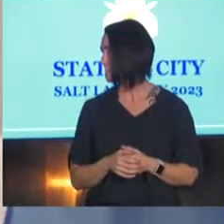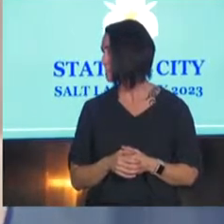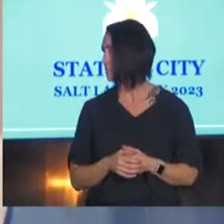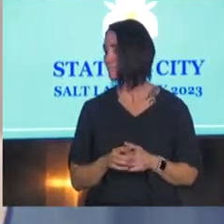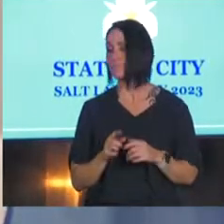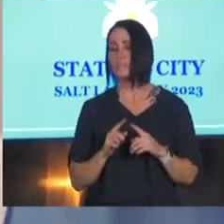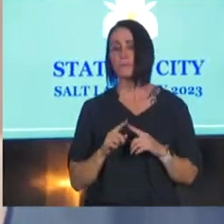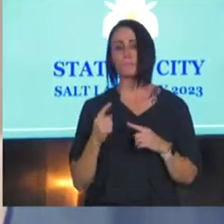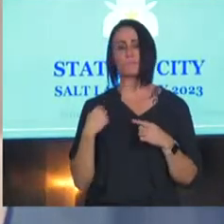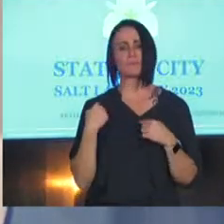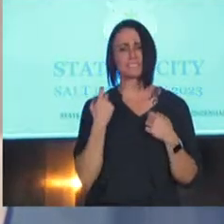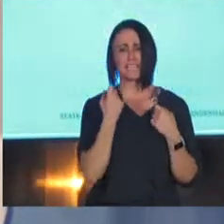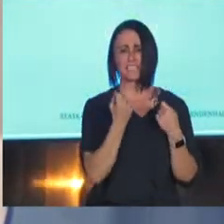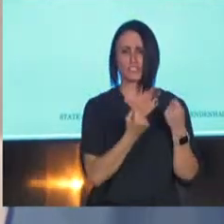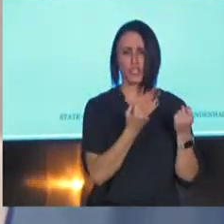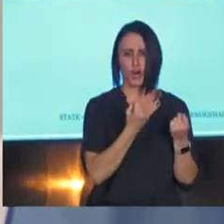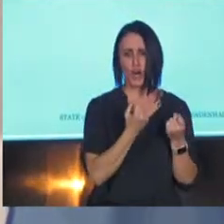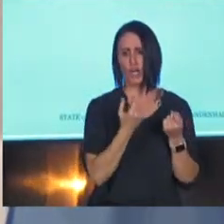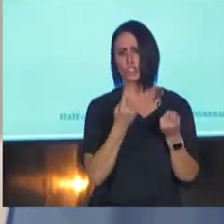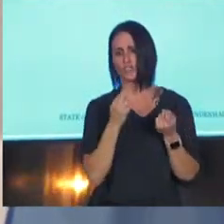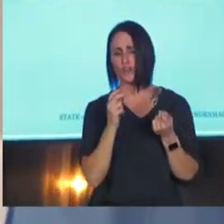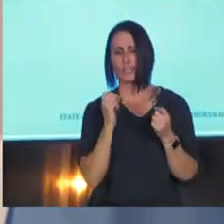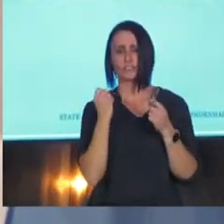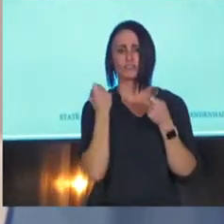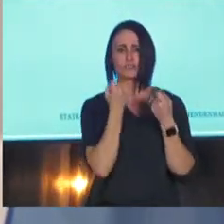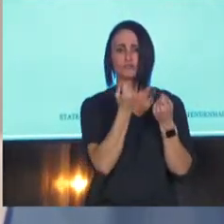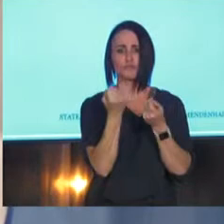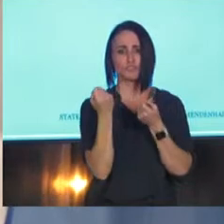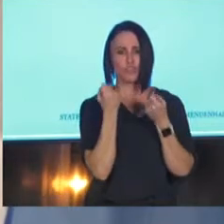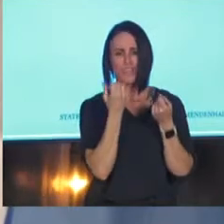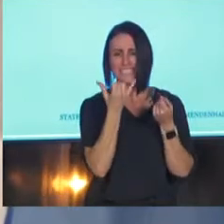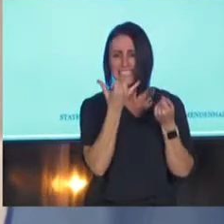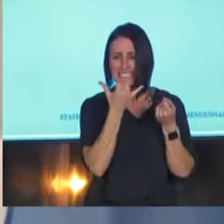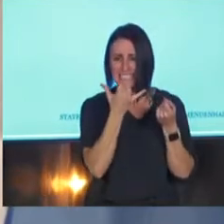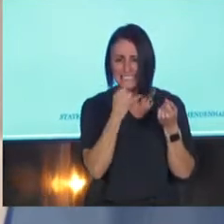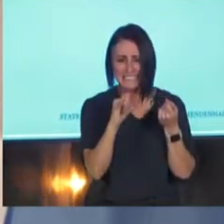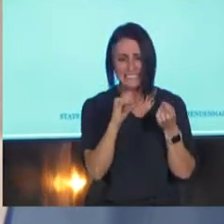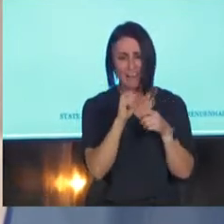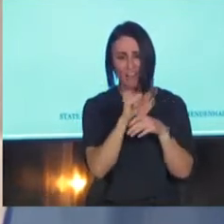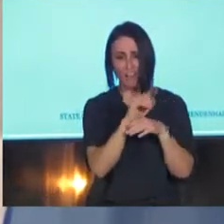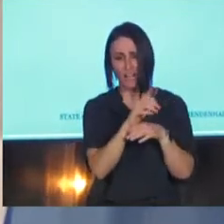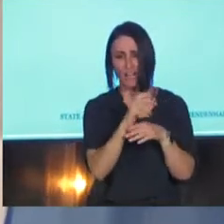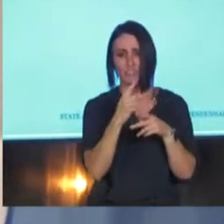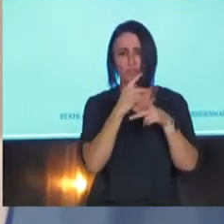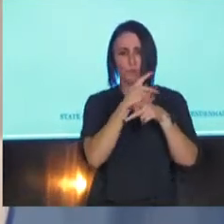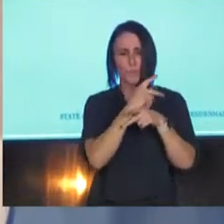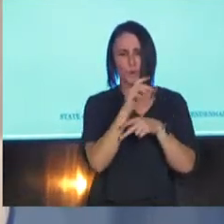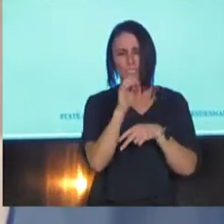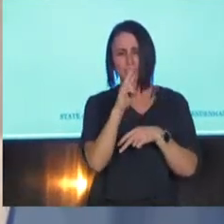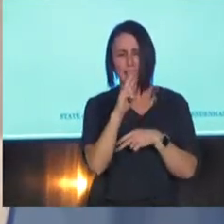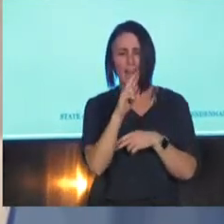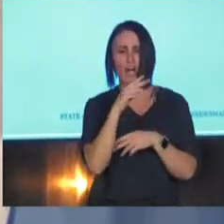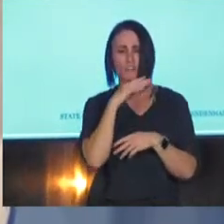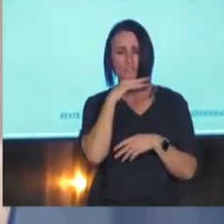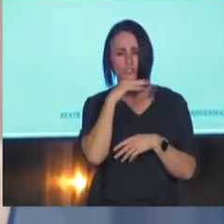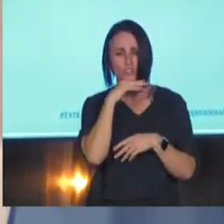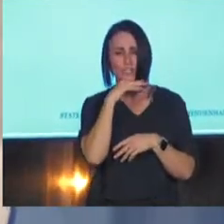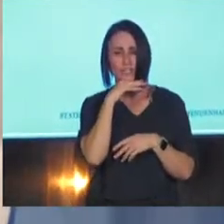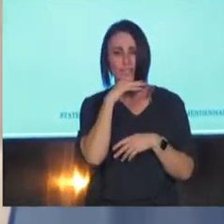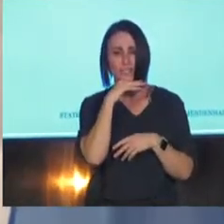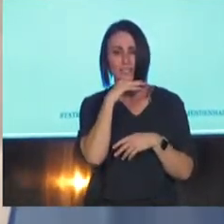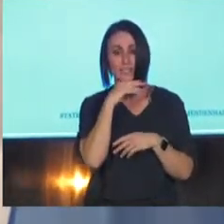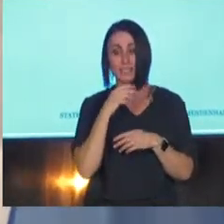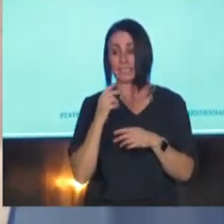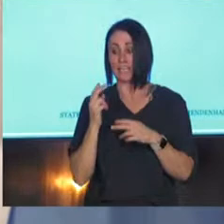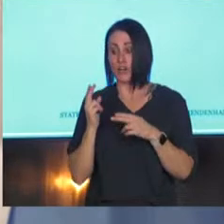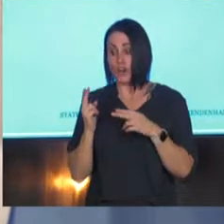But since cars and trucks driving on our roads are still the #1 contributor to the valley's air pollution, accelerating